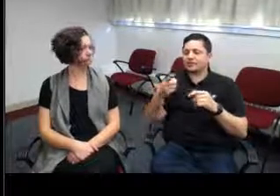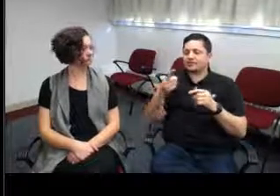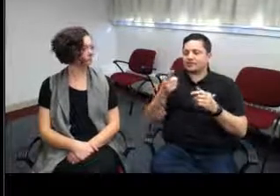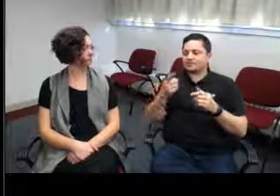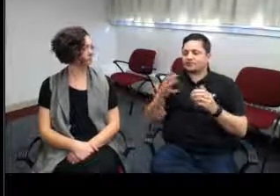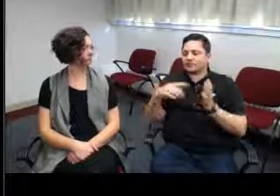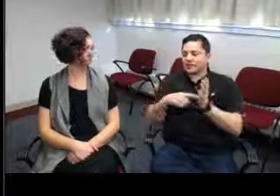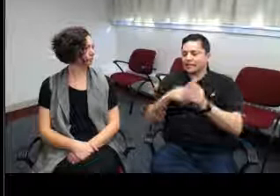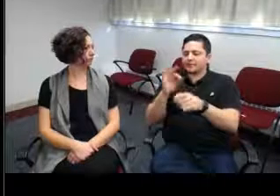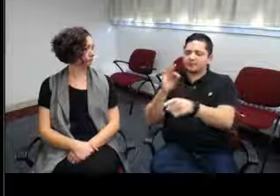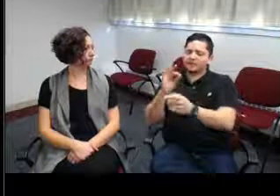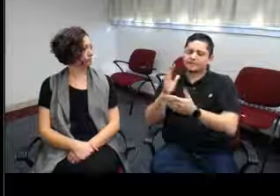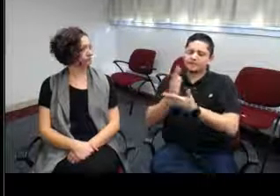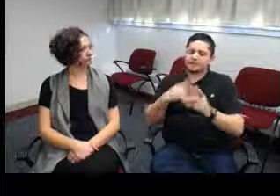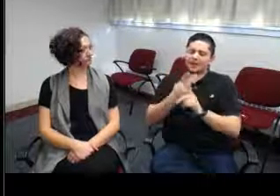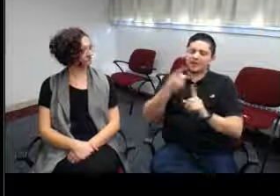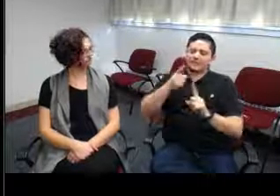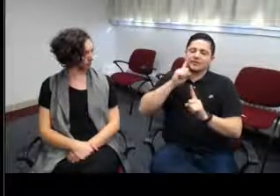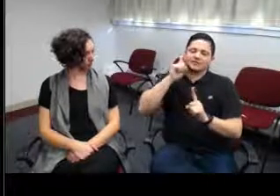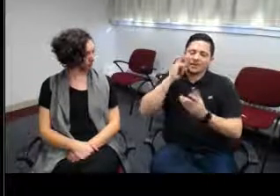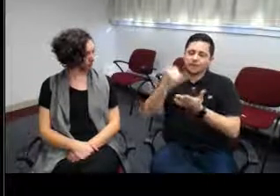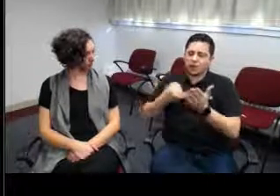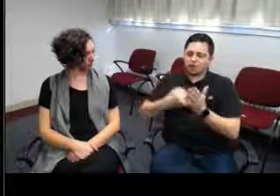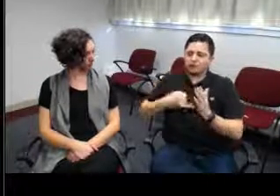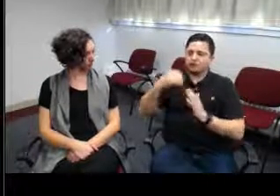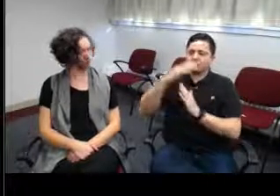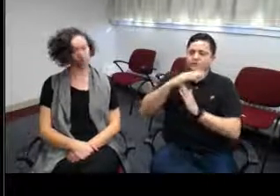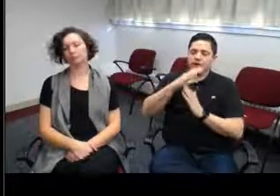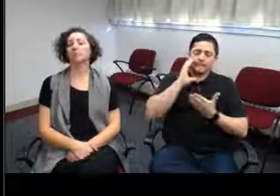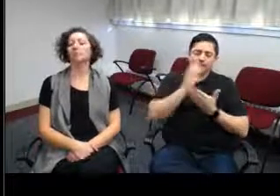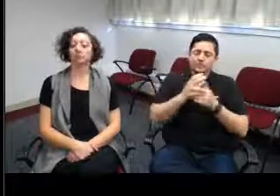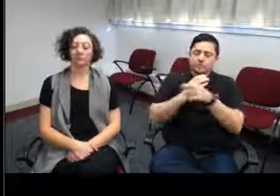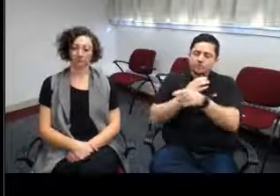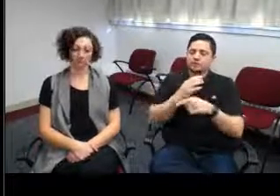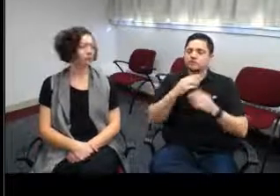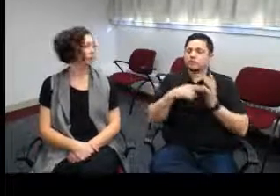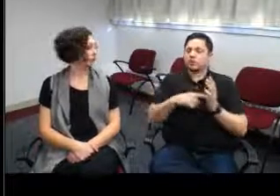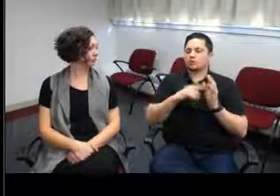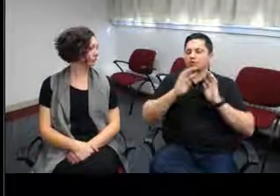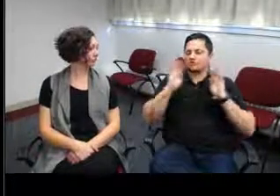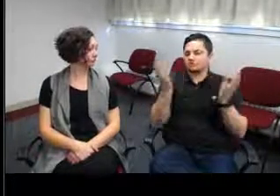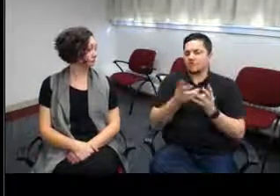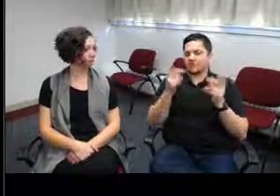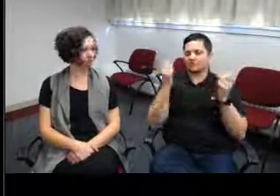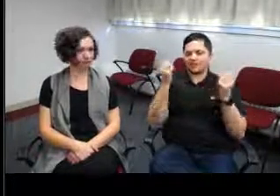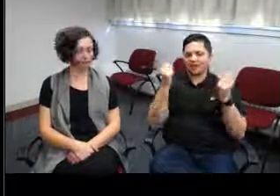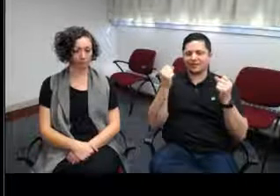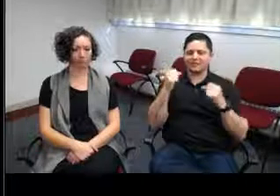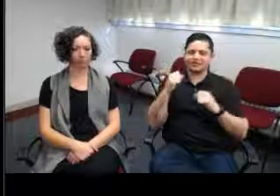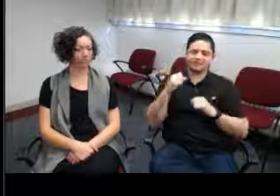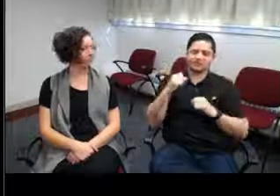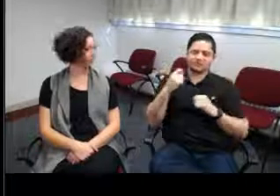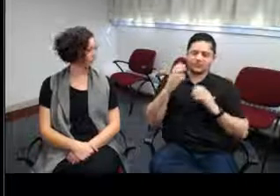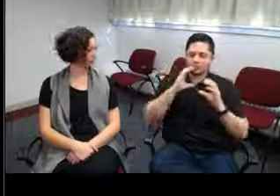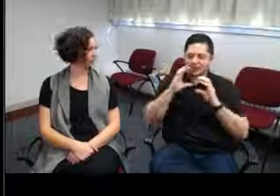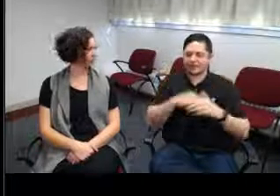hearing loss, but the focus is more linguistic and cultural. You can see here a couple of